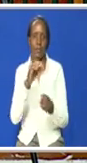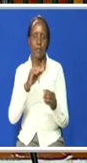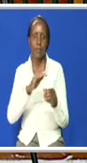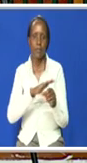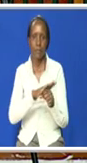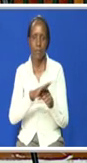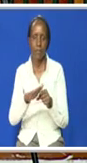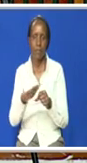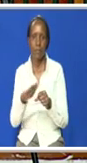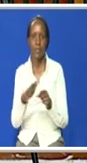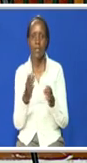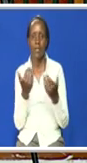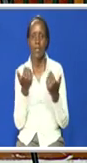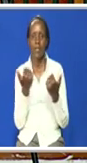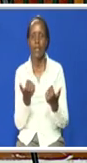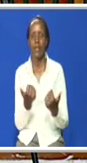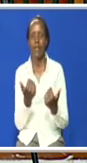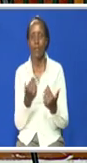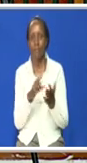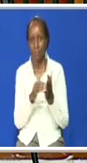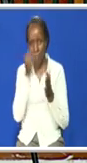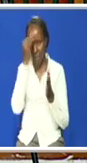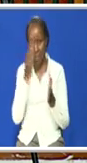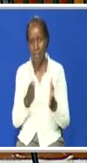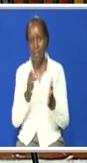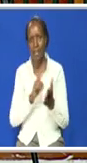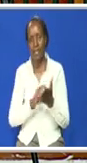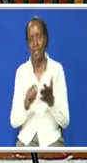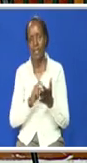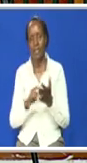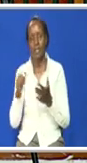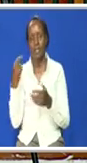My dear Lana, write number